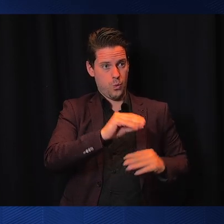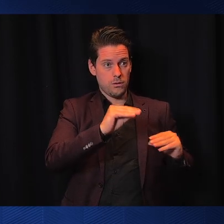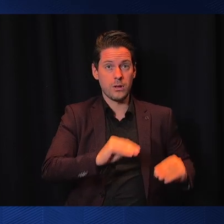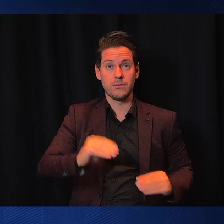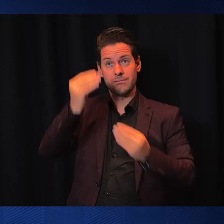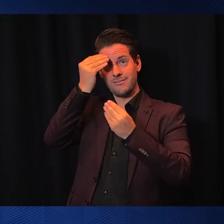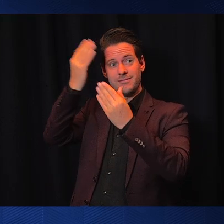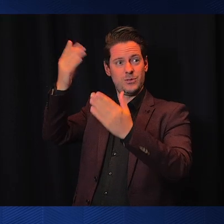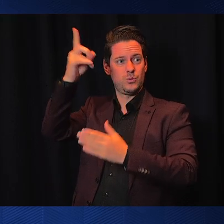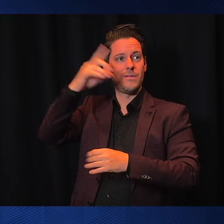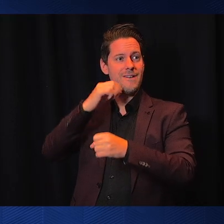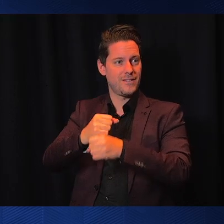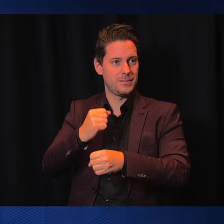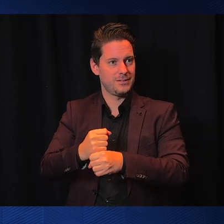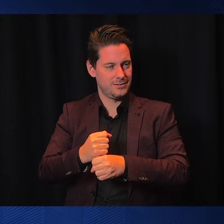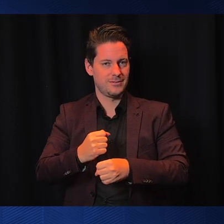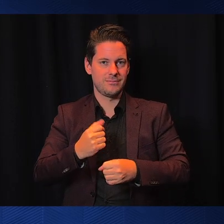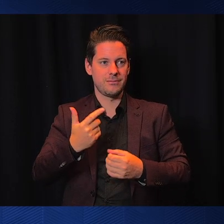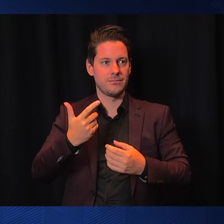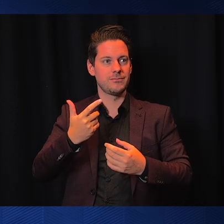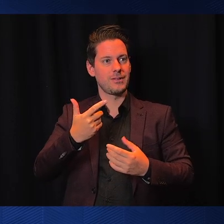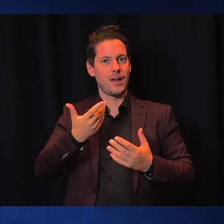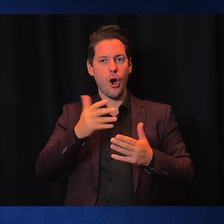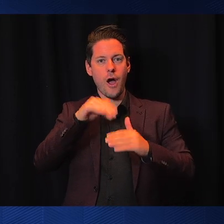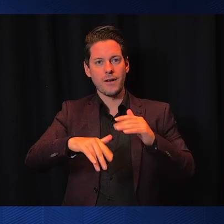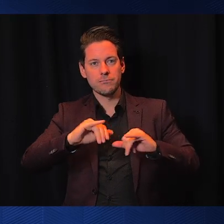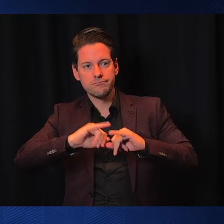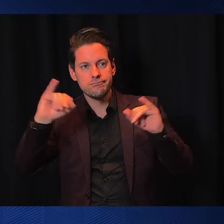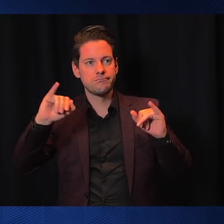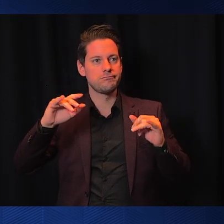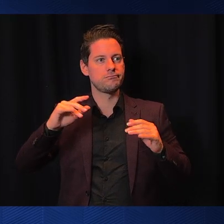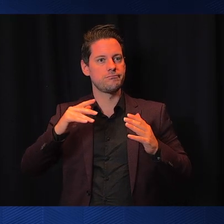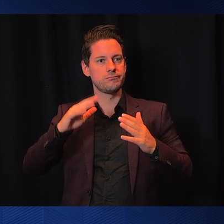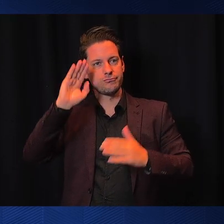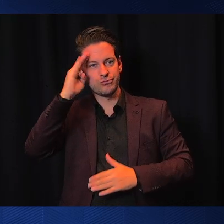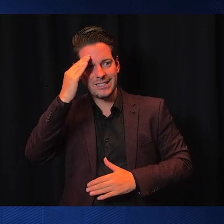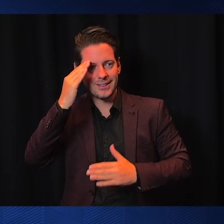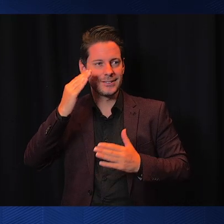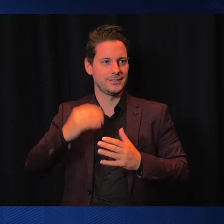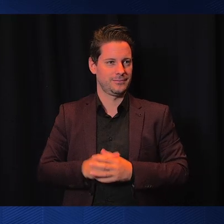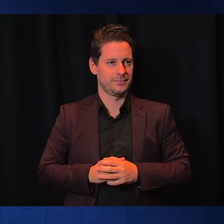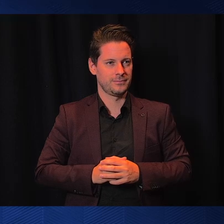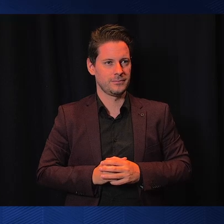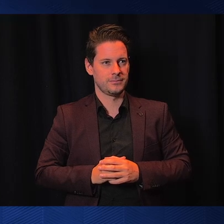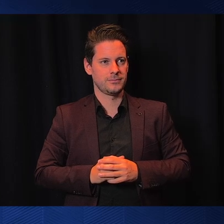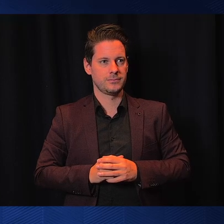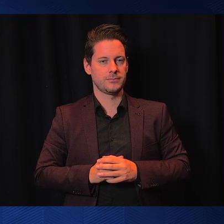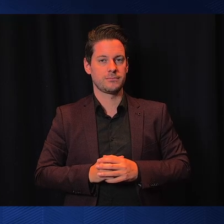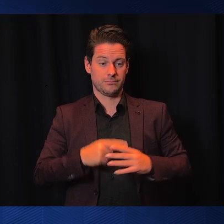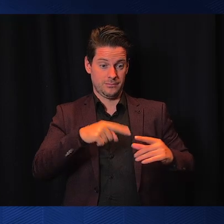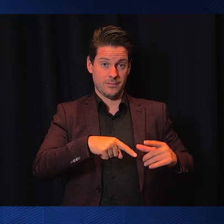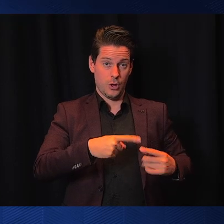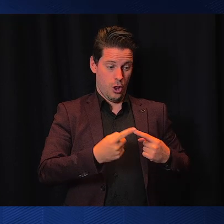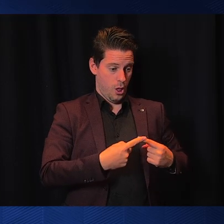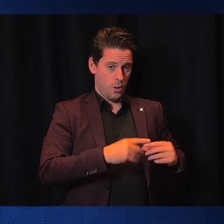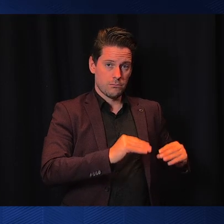Voices in the context of converting crisis into resilience. I guess the title connotes something. Elevating